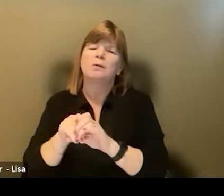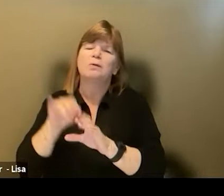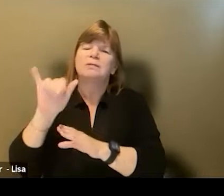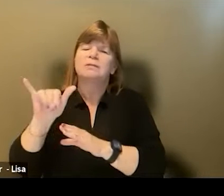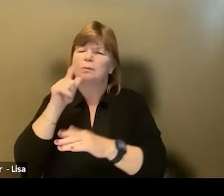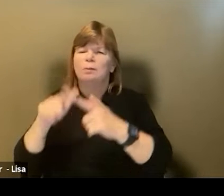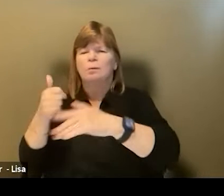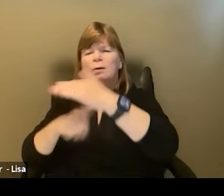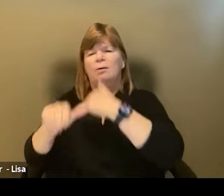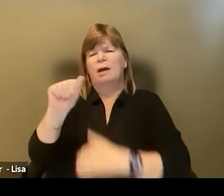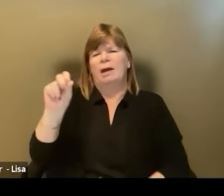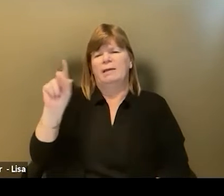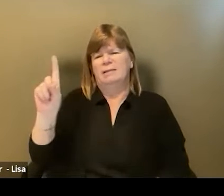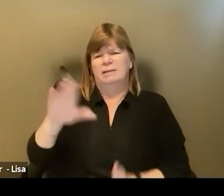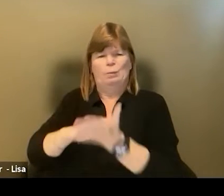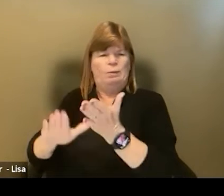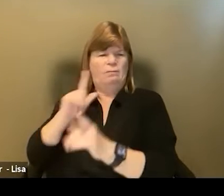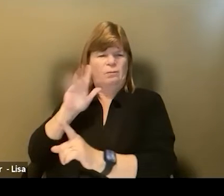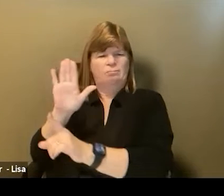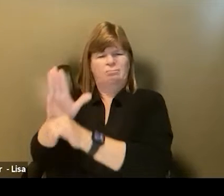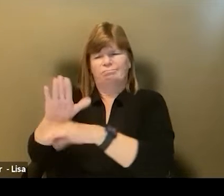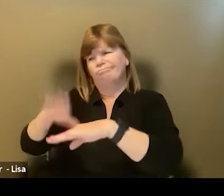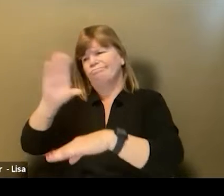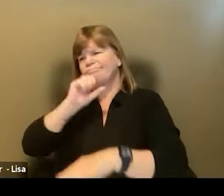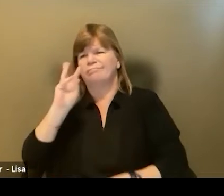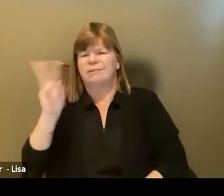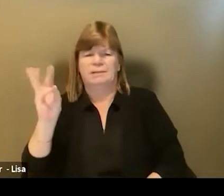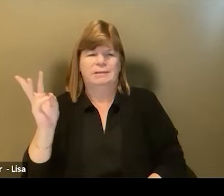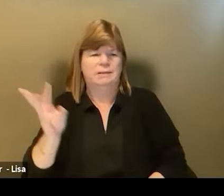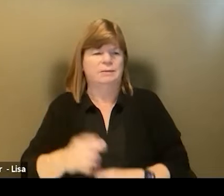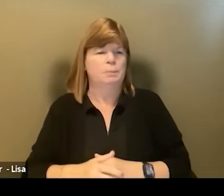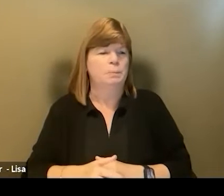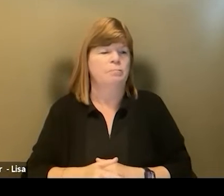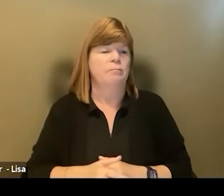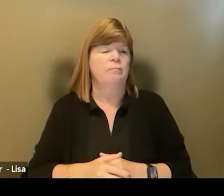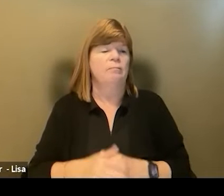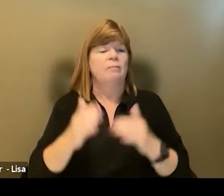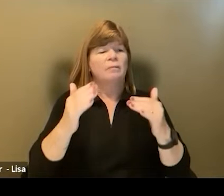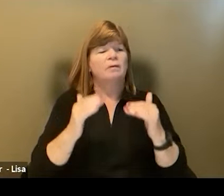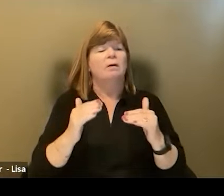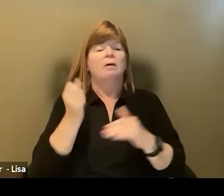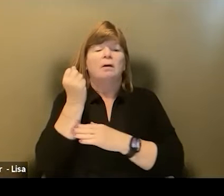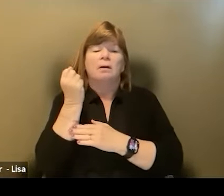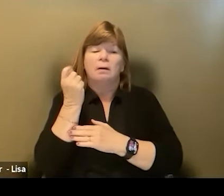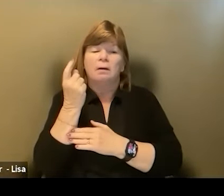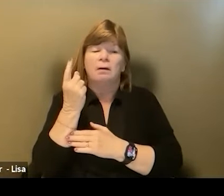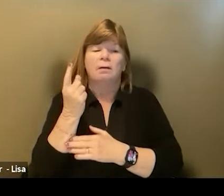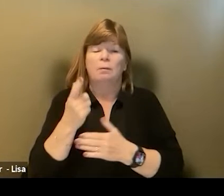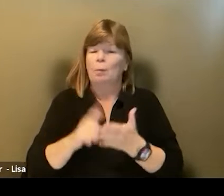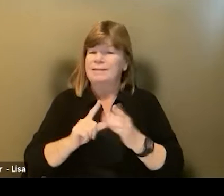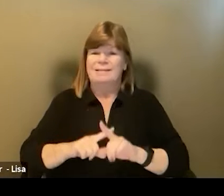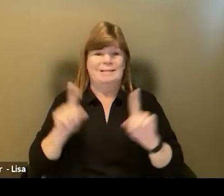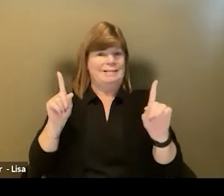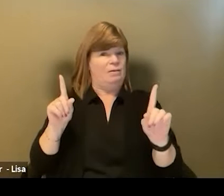those served on the A&D waiver who are over 60, so 60 plus. However, what is different